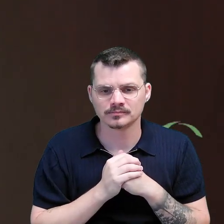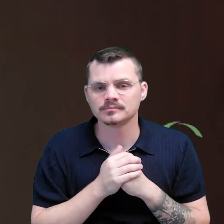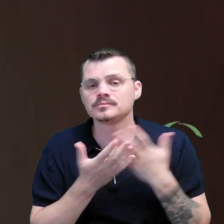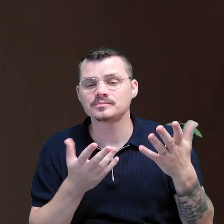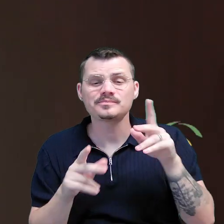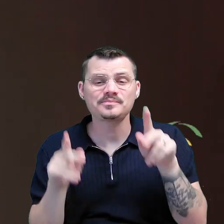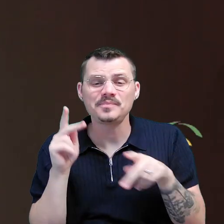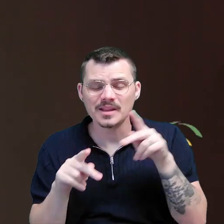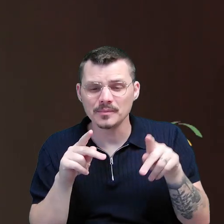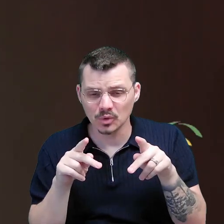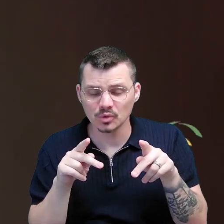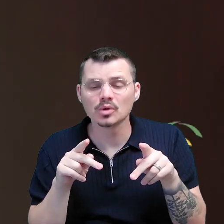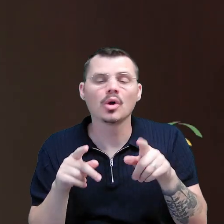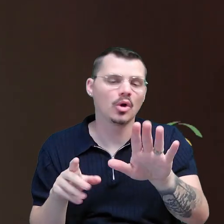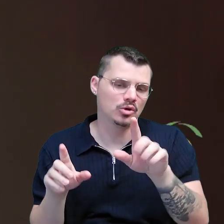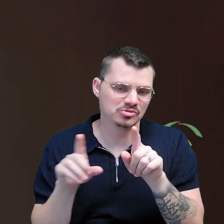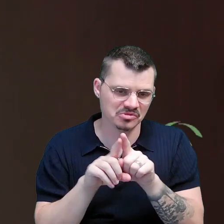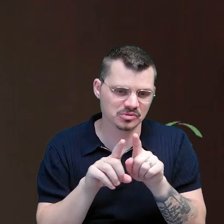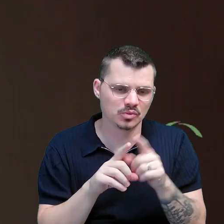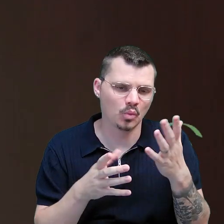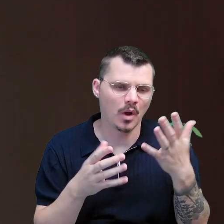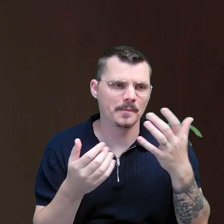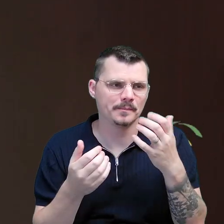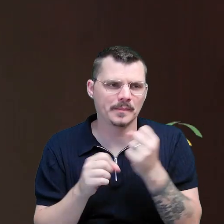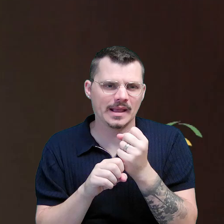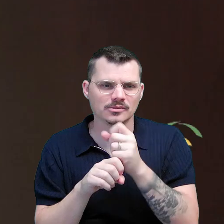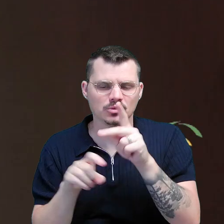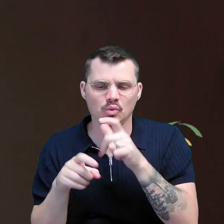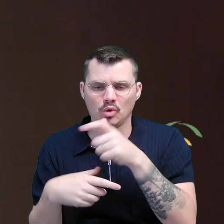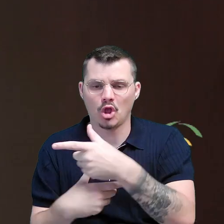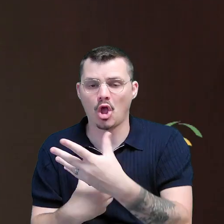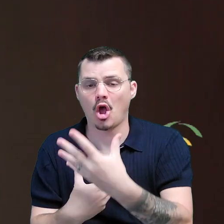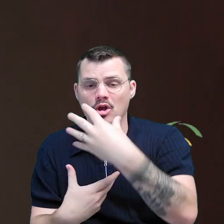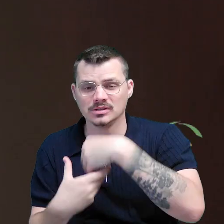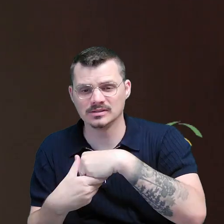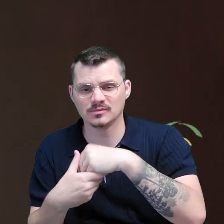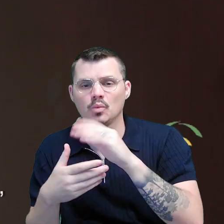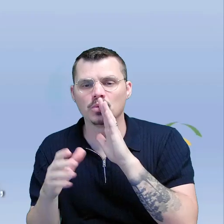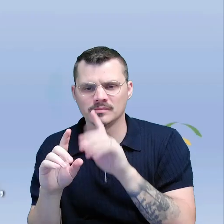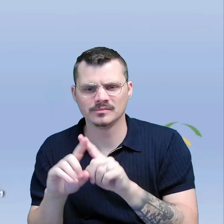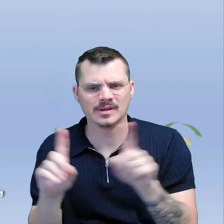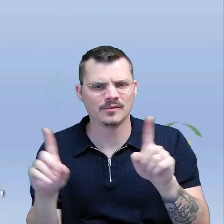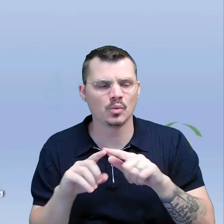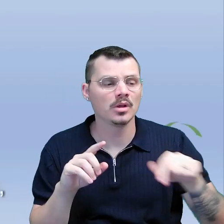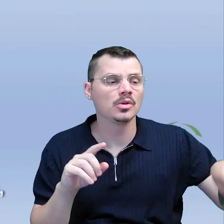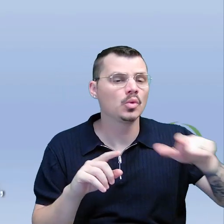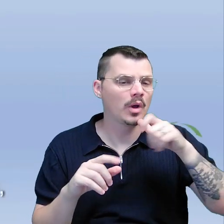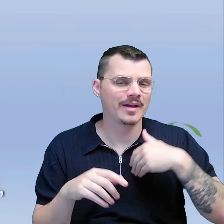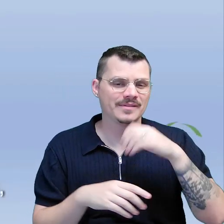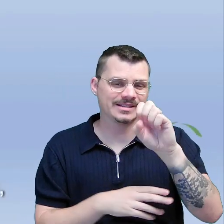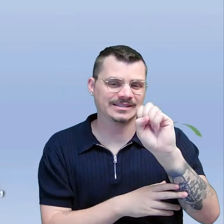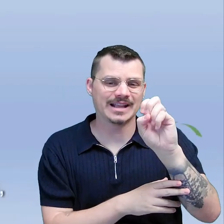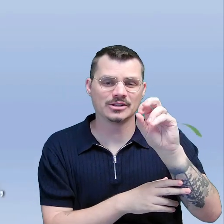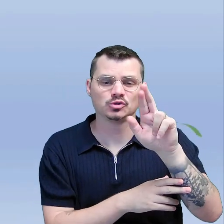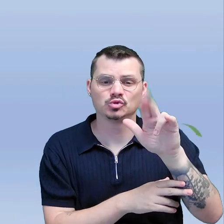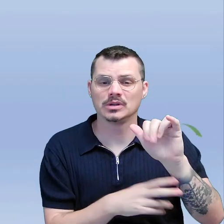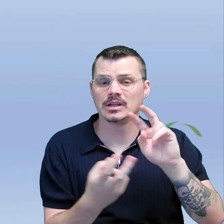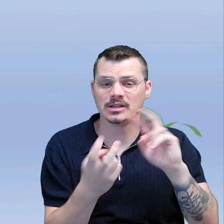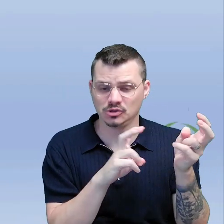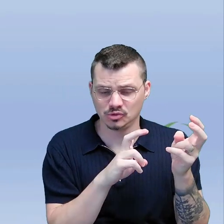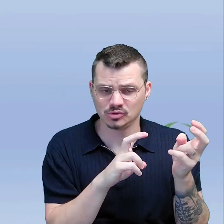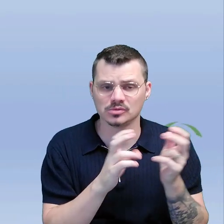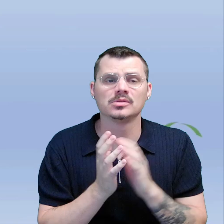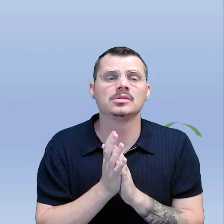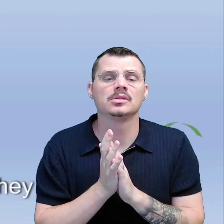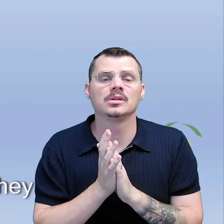People also, and this is part of what distinguishes people with autism from many other people with sensory issues,